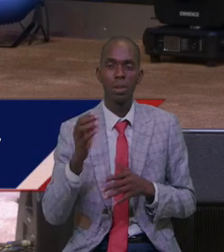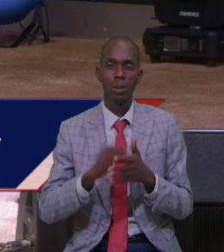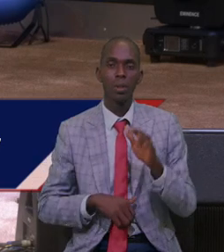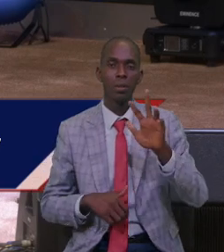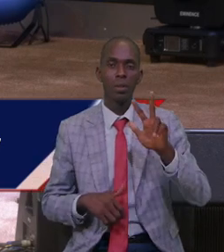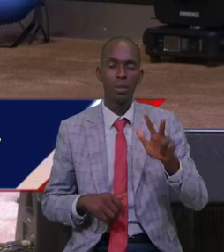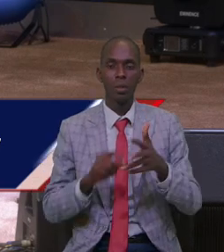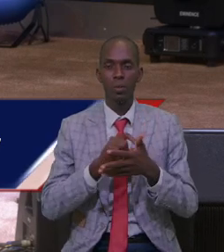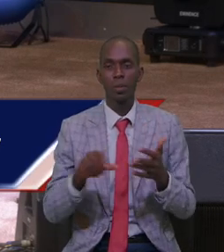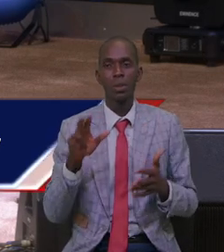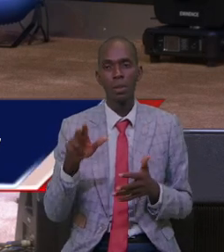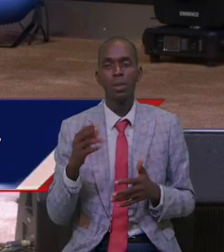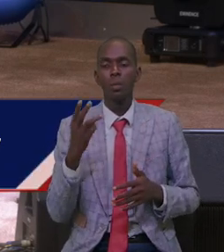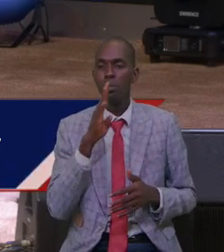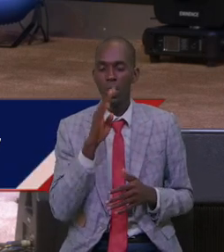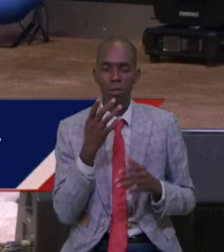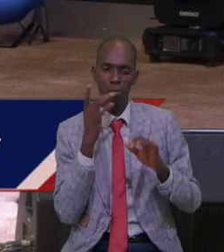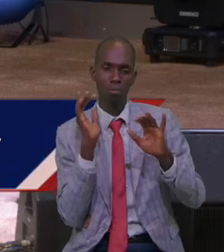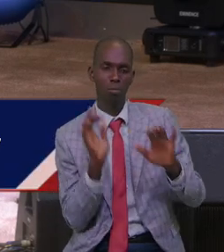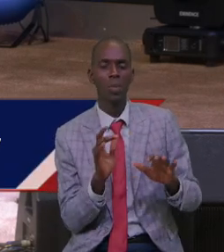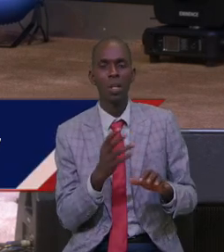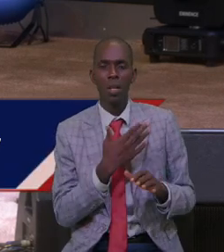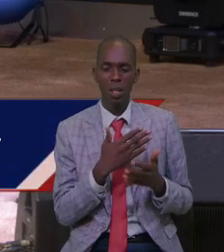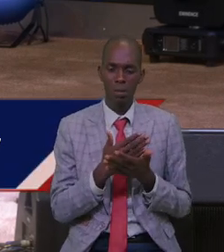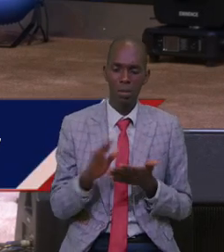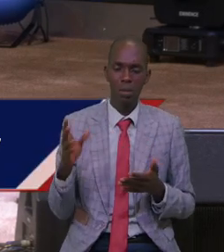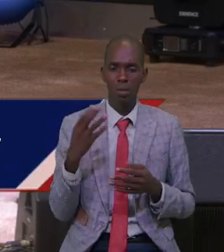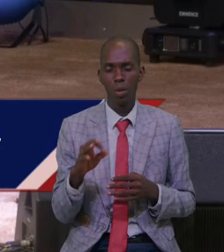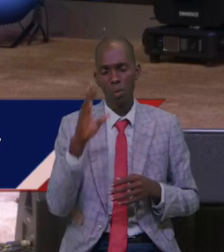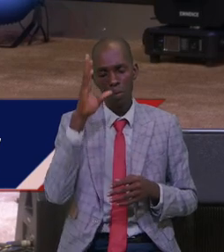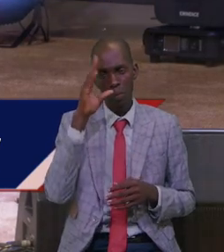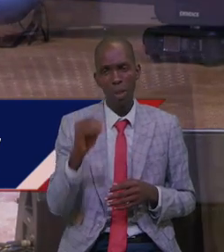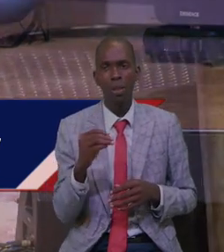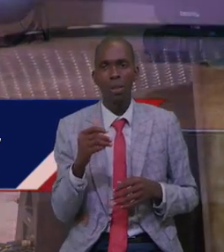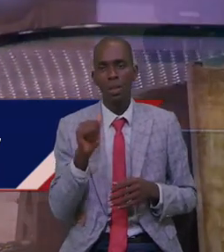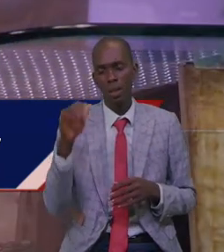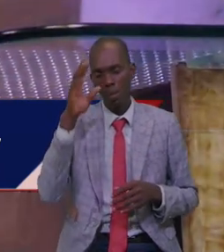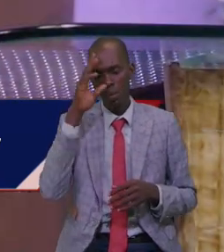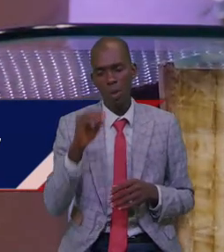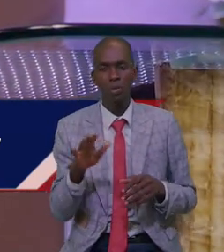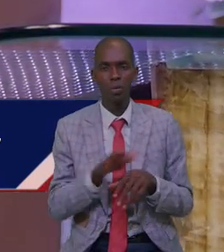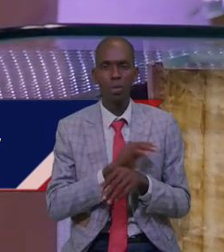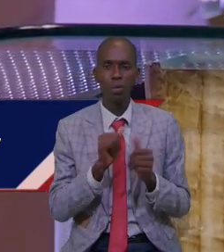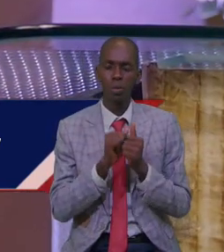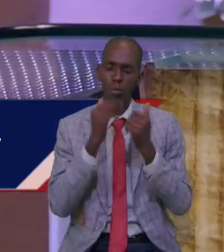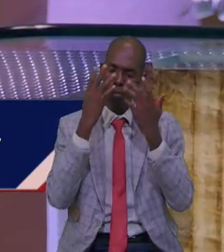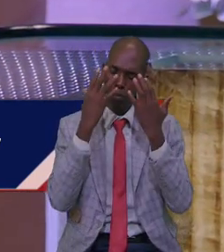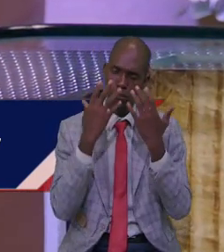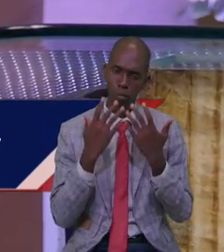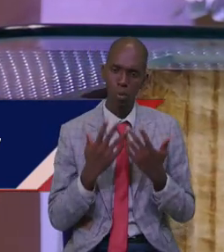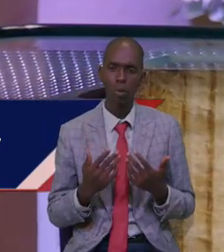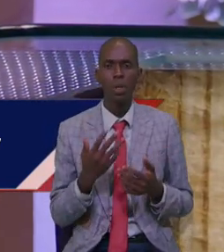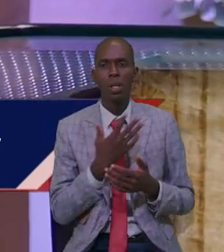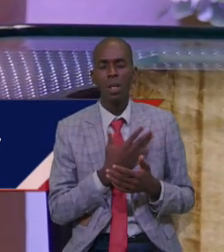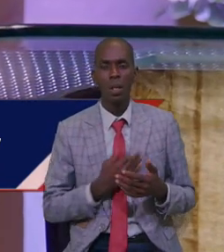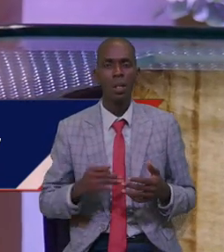despised and rejected of men, a man of sorrows and acquainted with grief. And we did heed